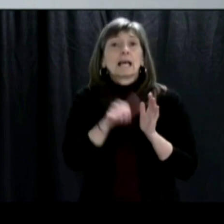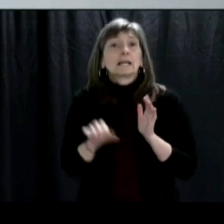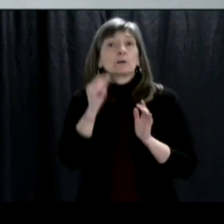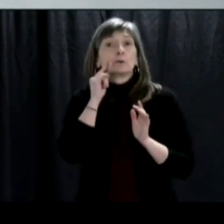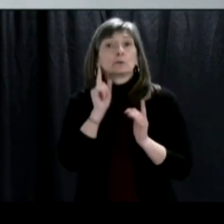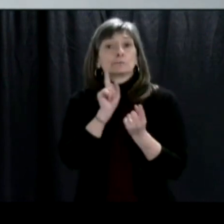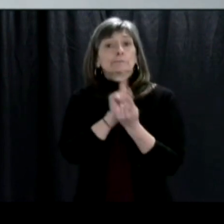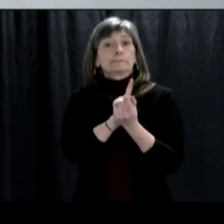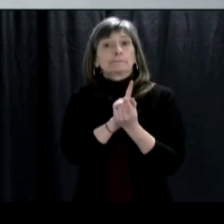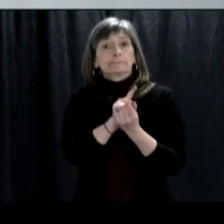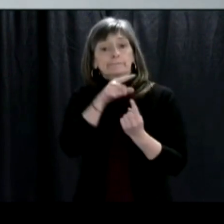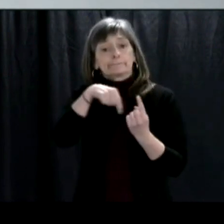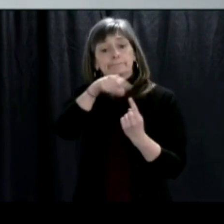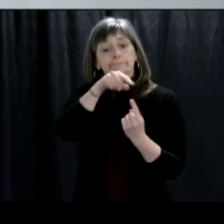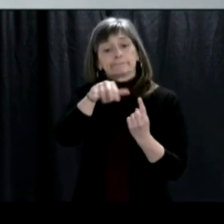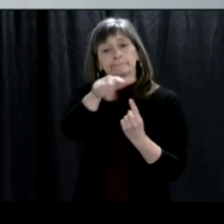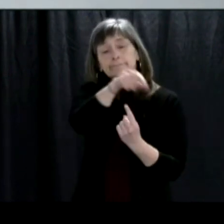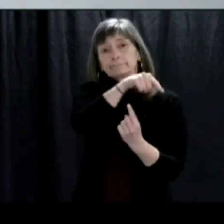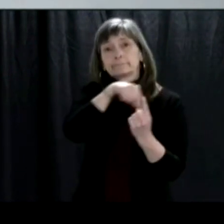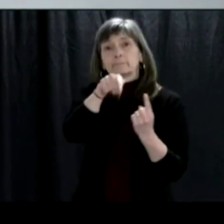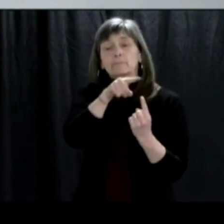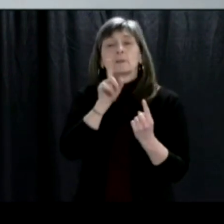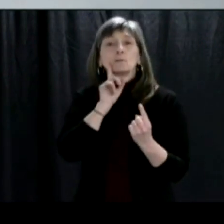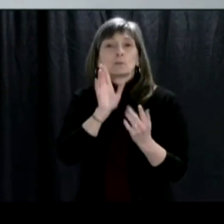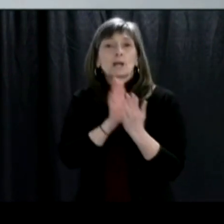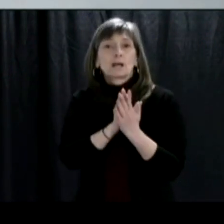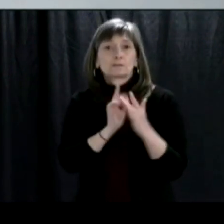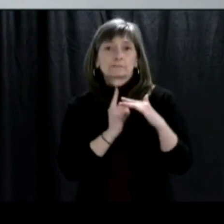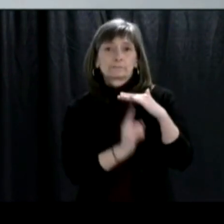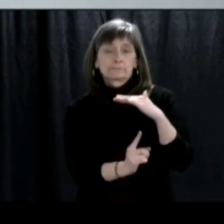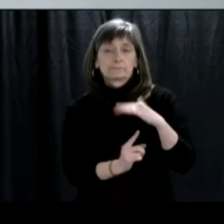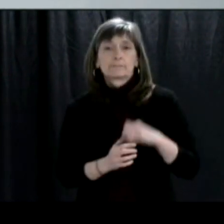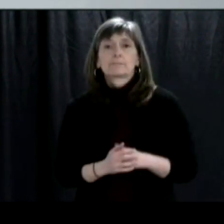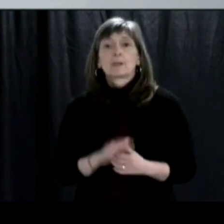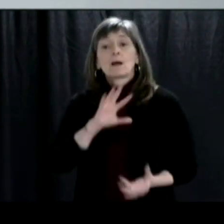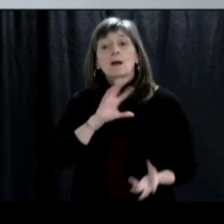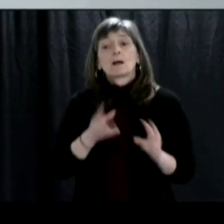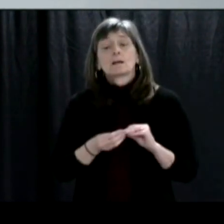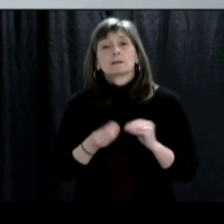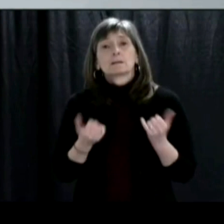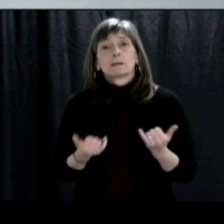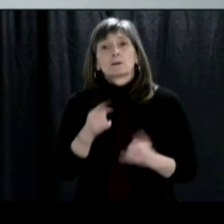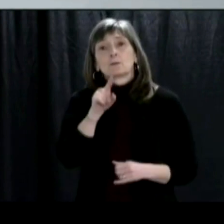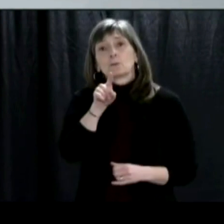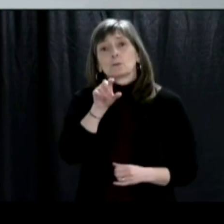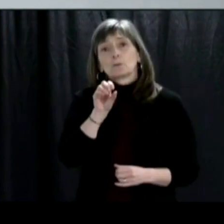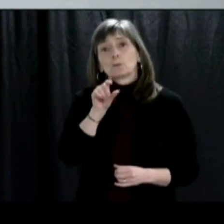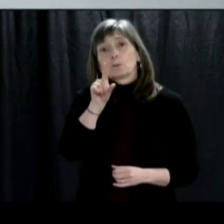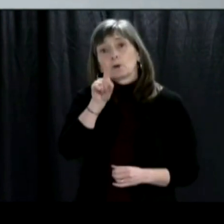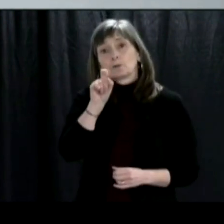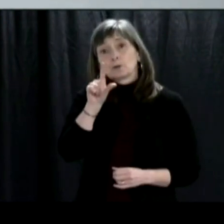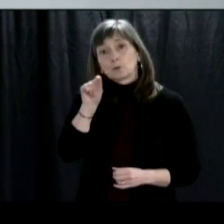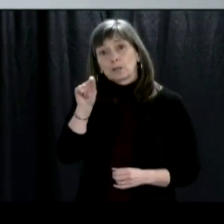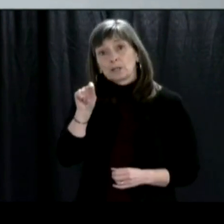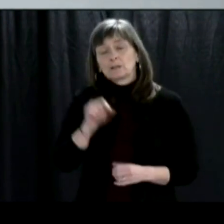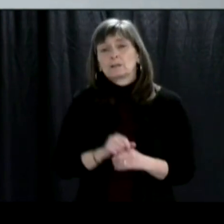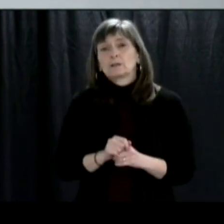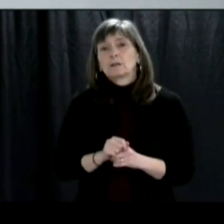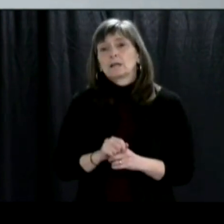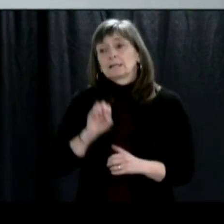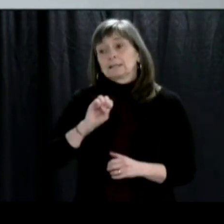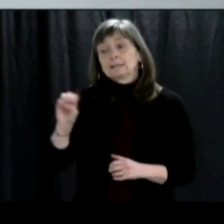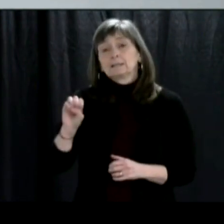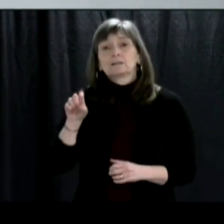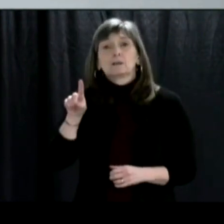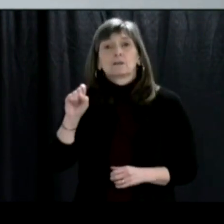quarantine. This brings our total number of cases to 120. That includes 111 cases in